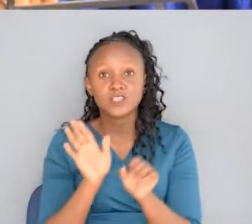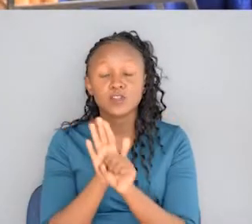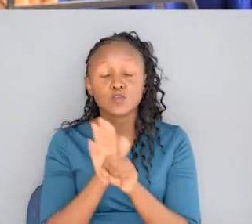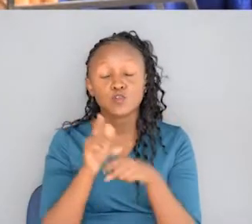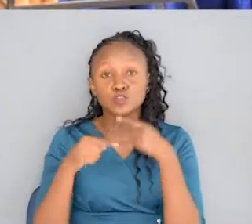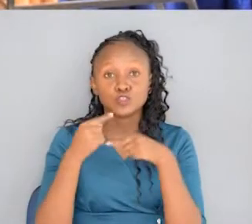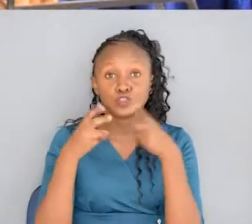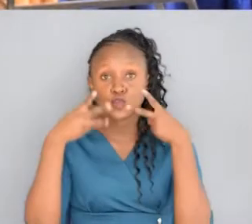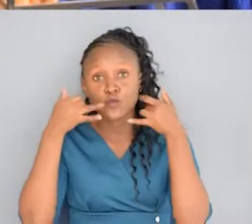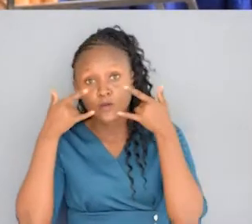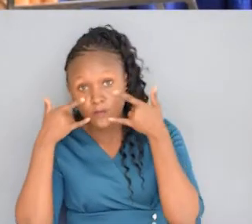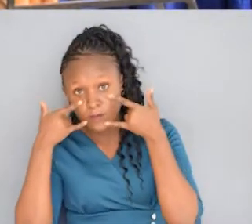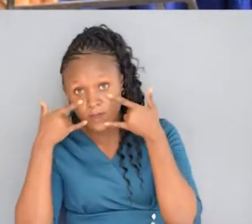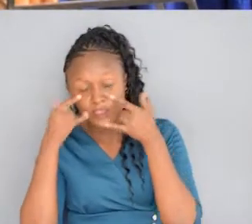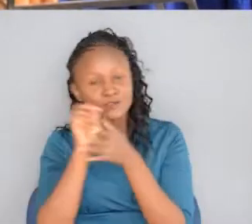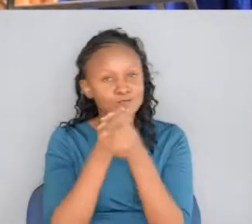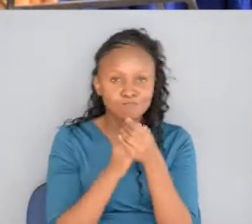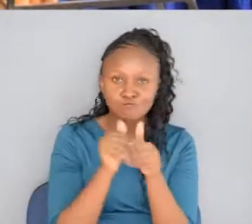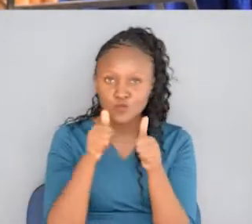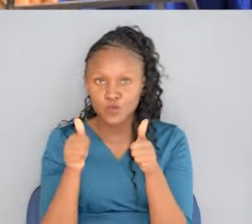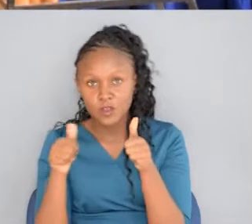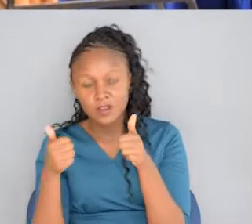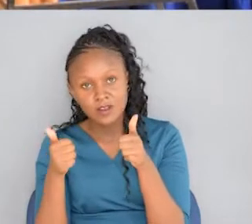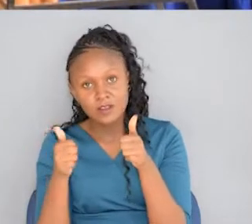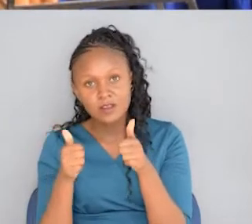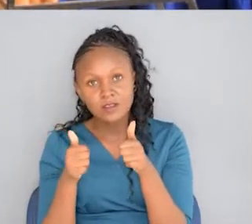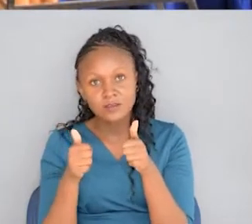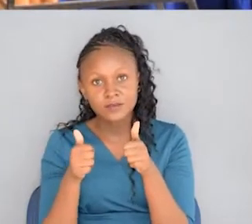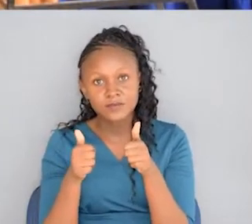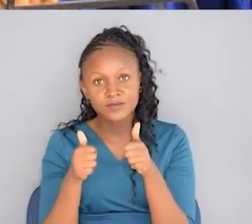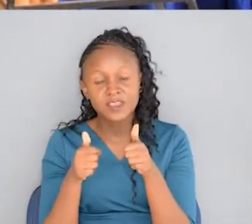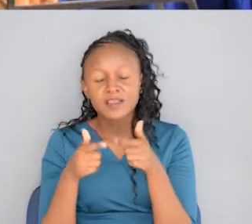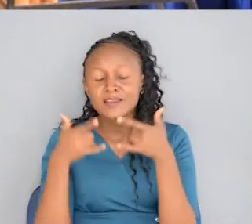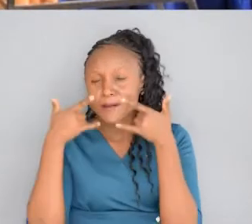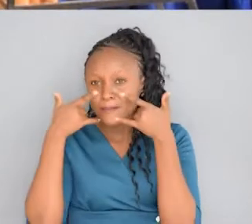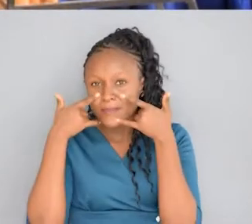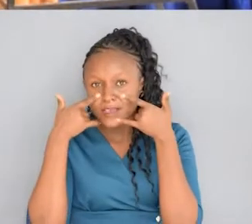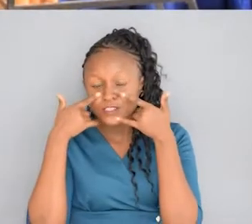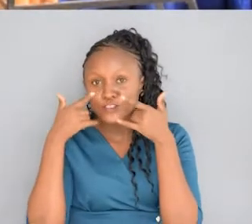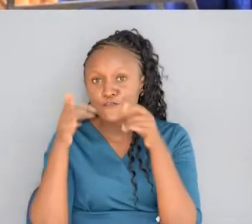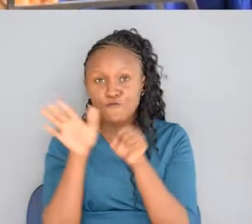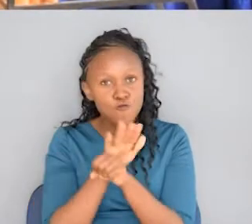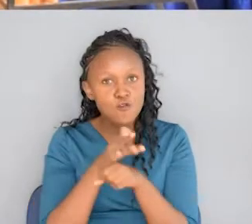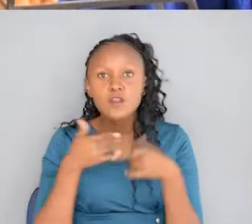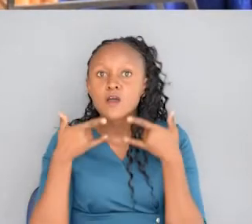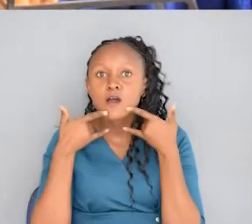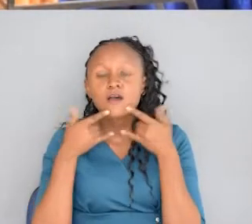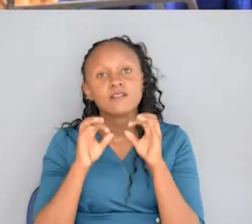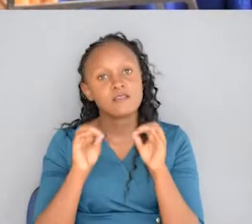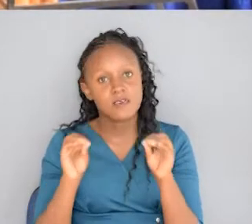our hands, and also maintaining social distance. Now, mask hazivaliwi nusu, mask inavaliwa yote.